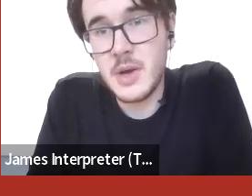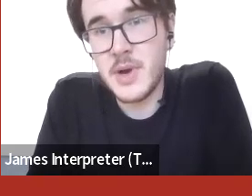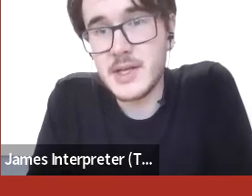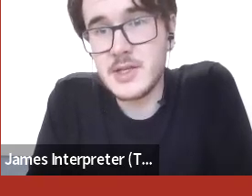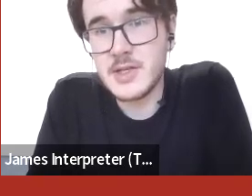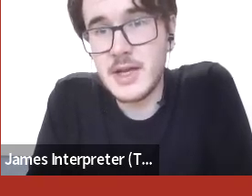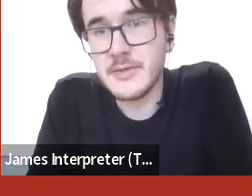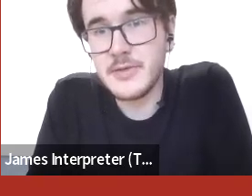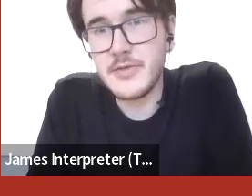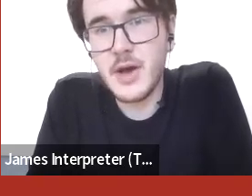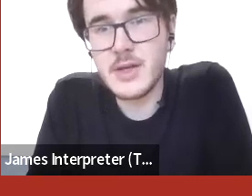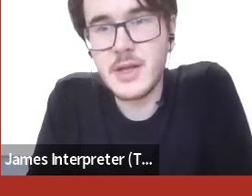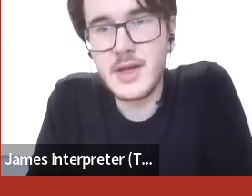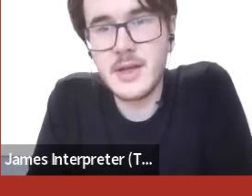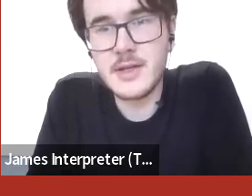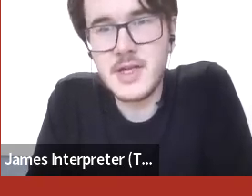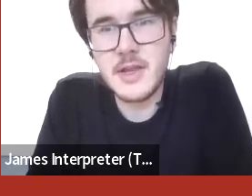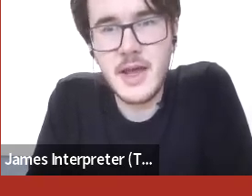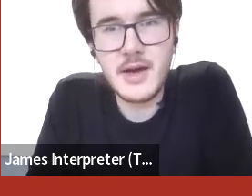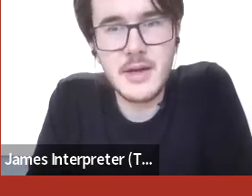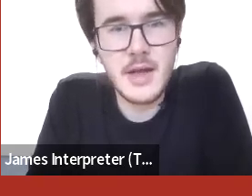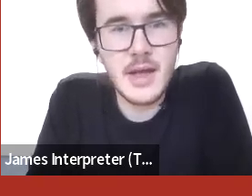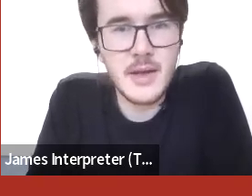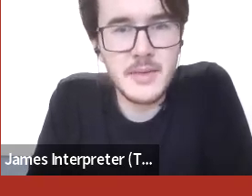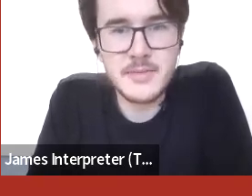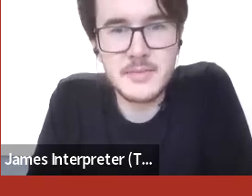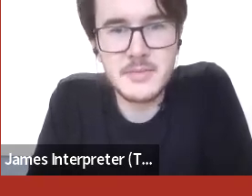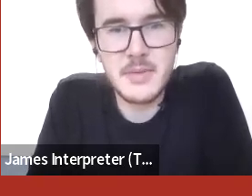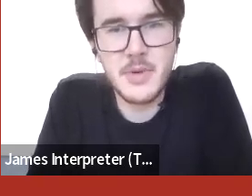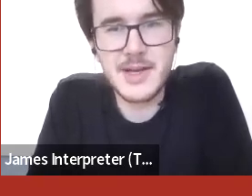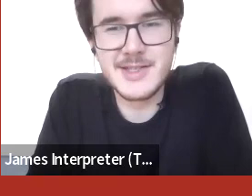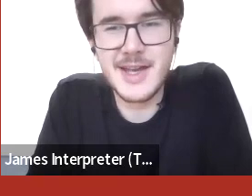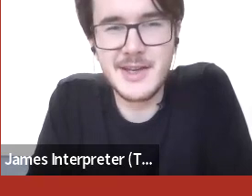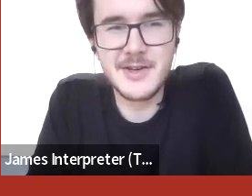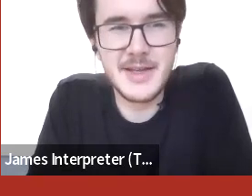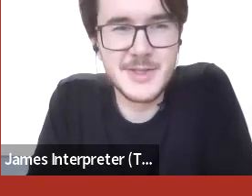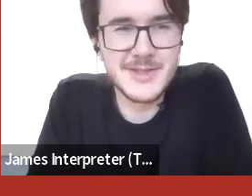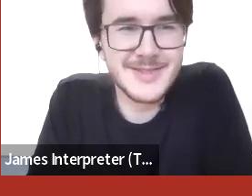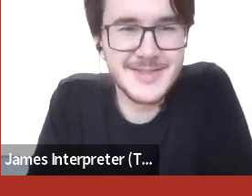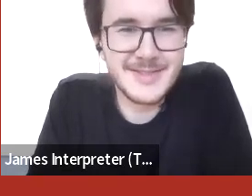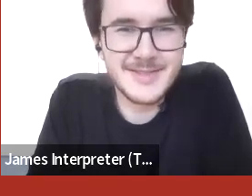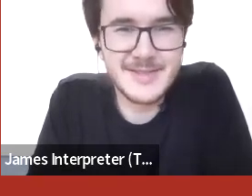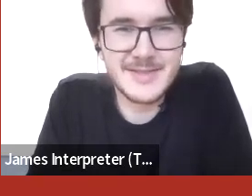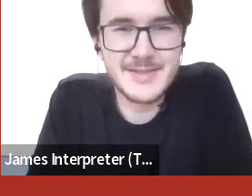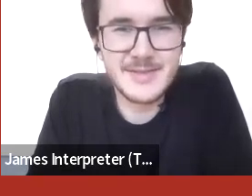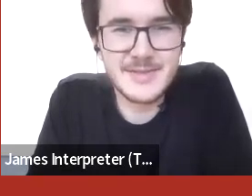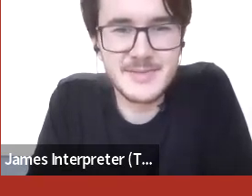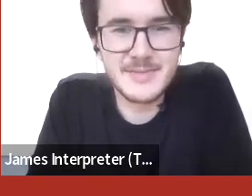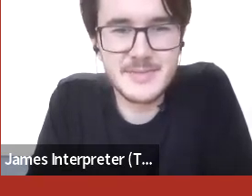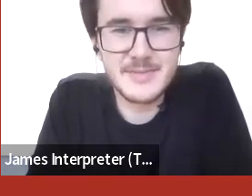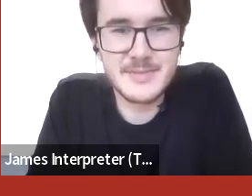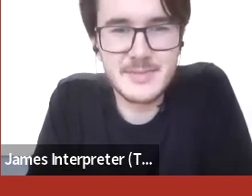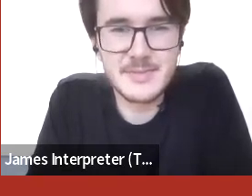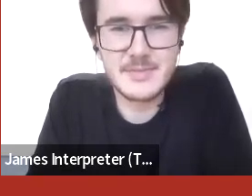So do you want to practice yourself? You've got the sheet there. Maybe practice signing your names.